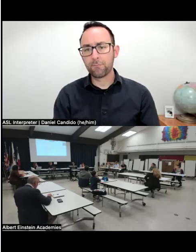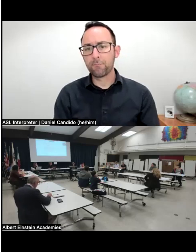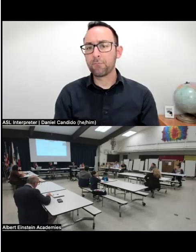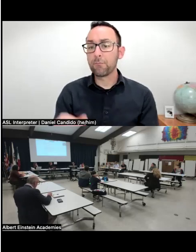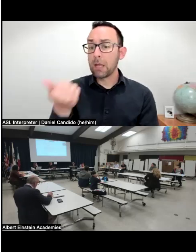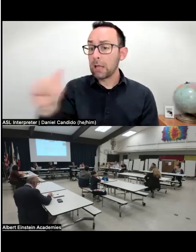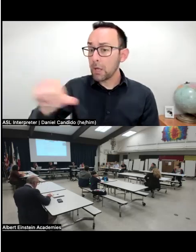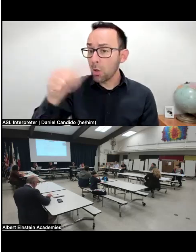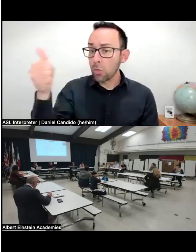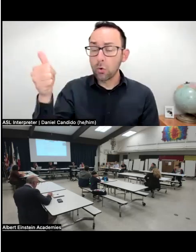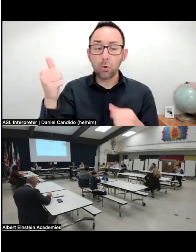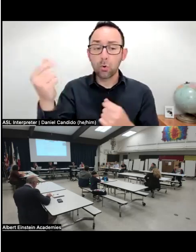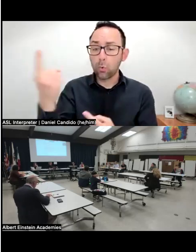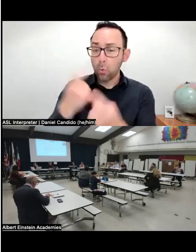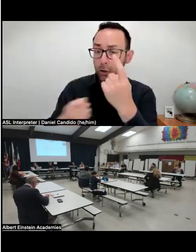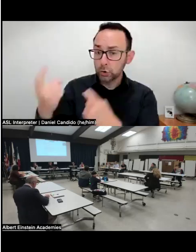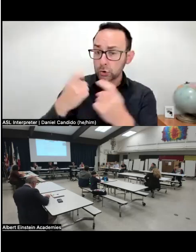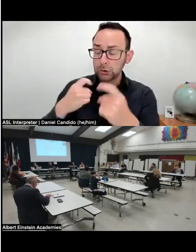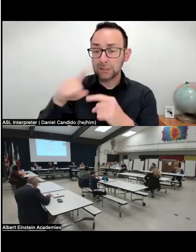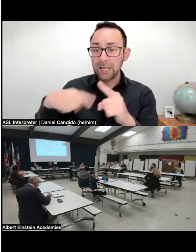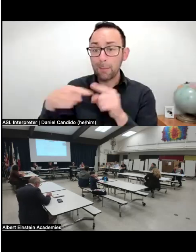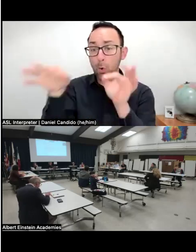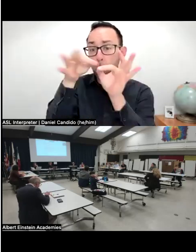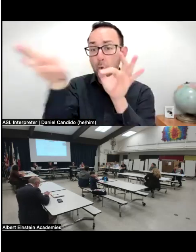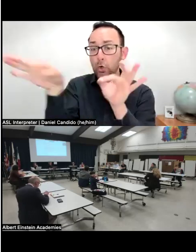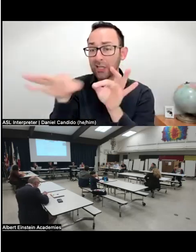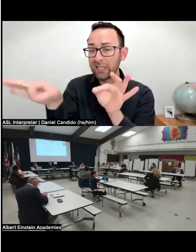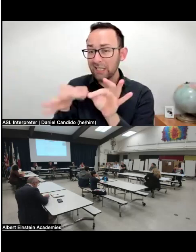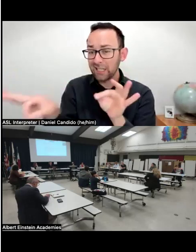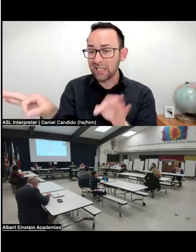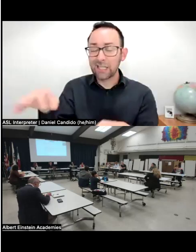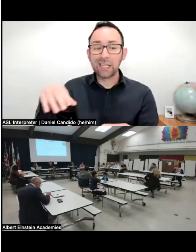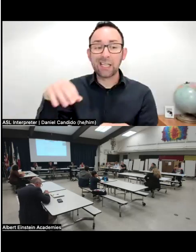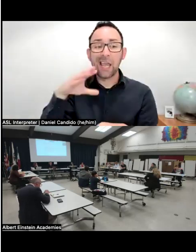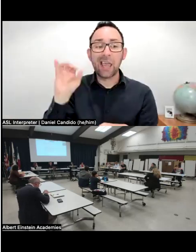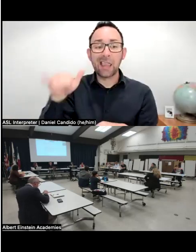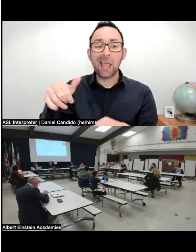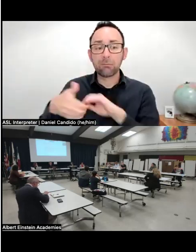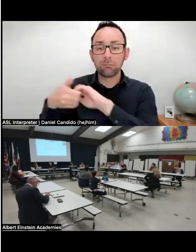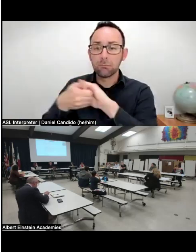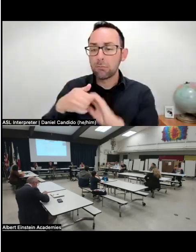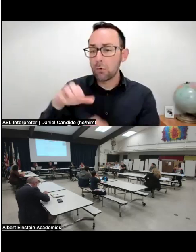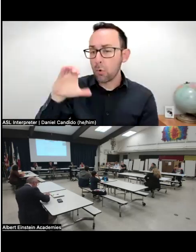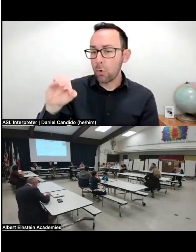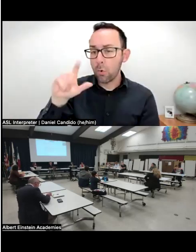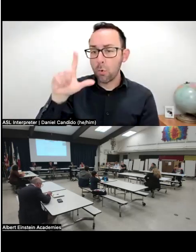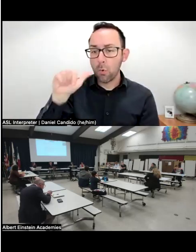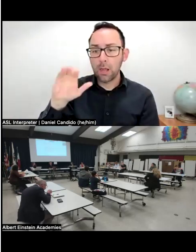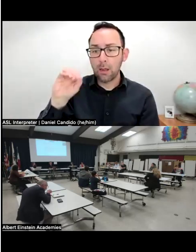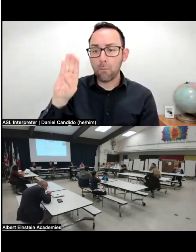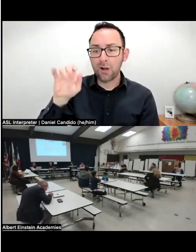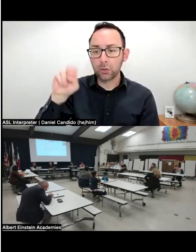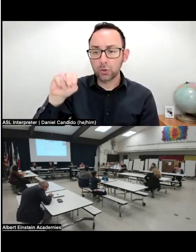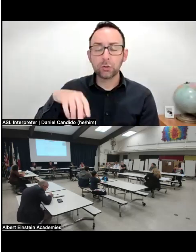further questions about the wording and the nice collaboration and coming to a wording